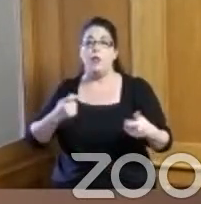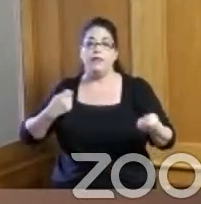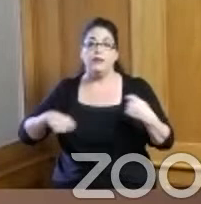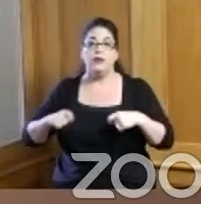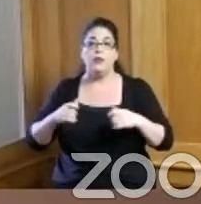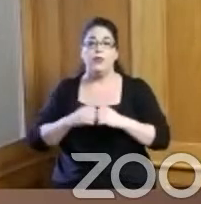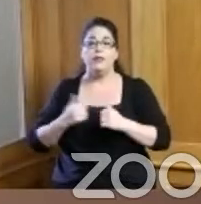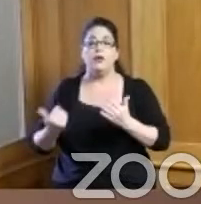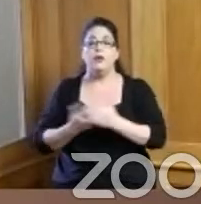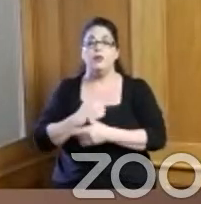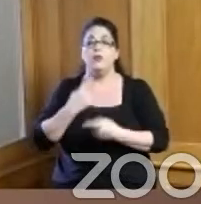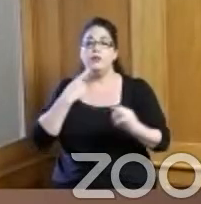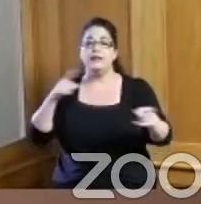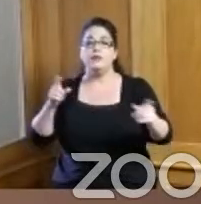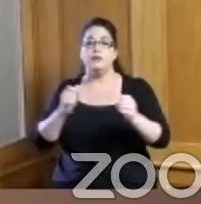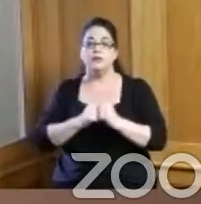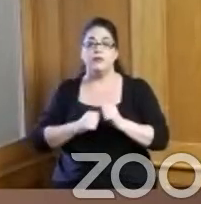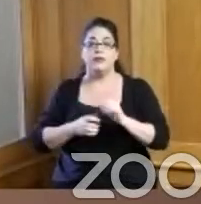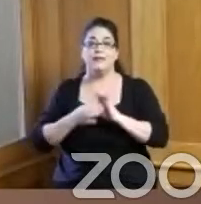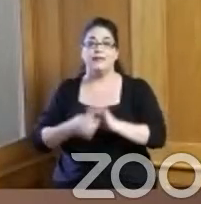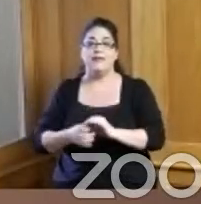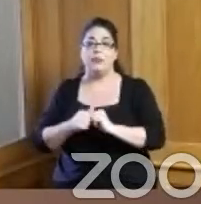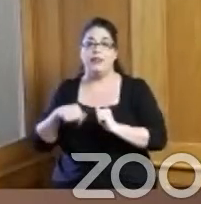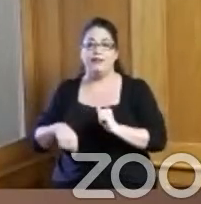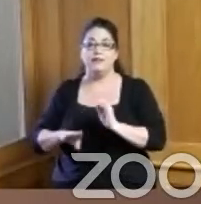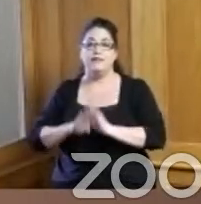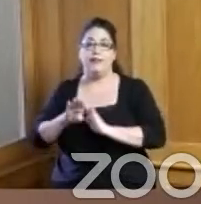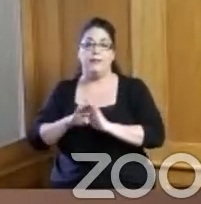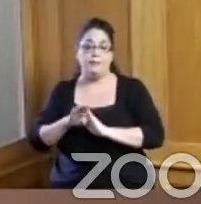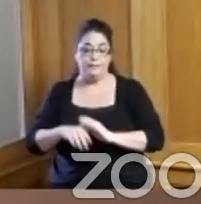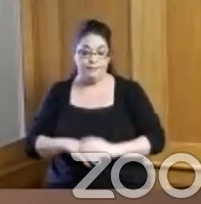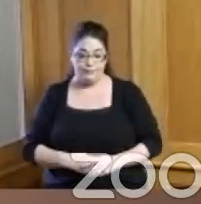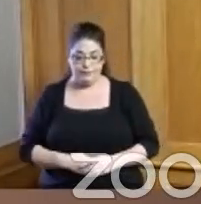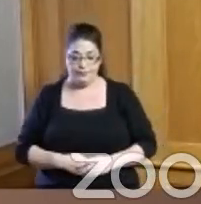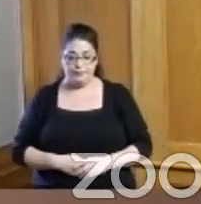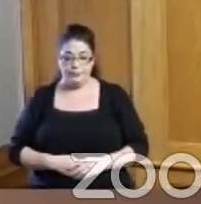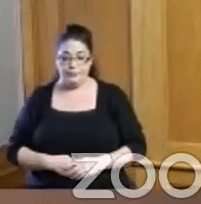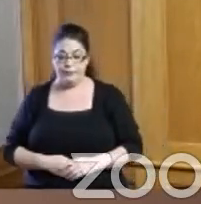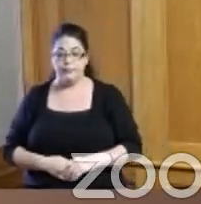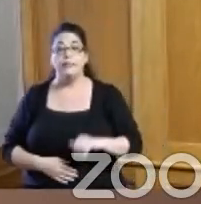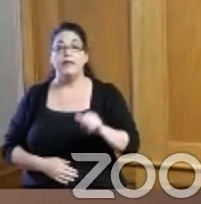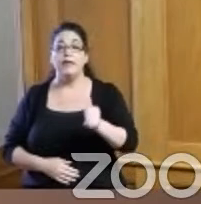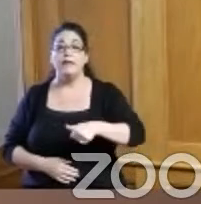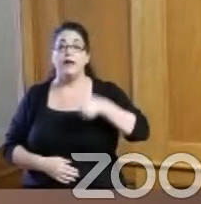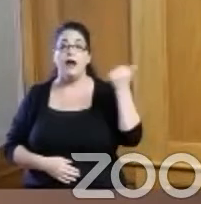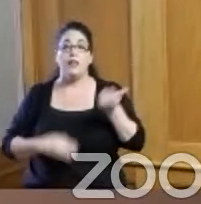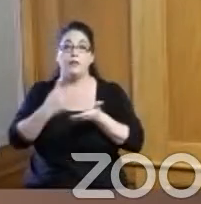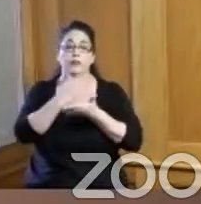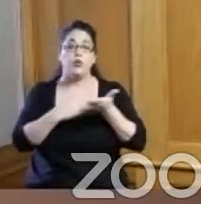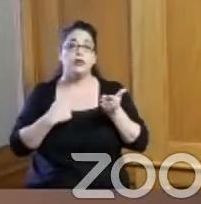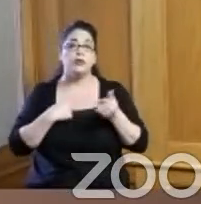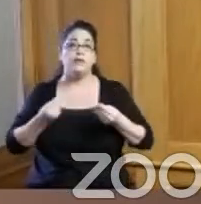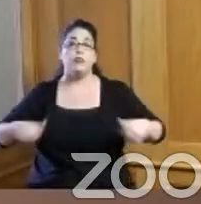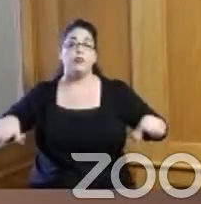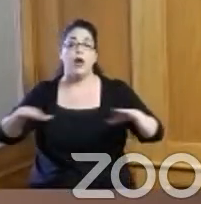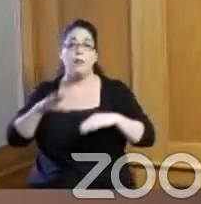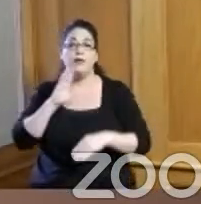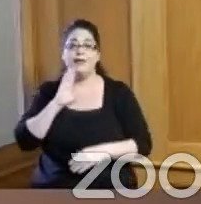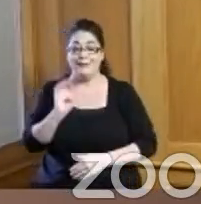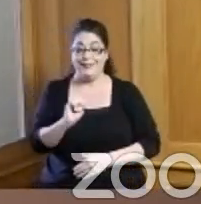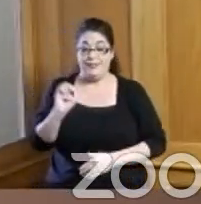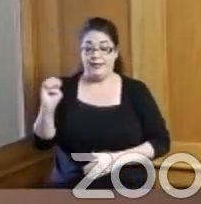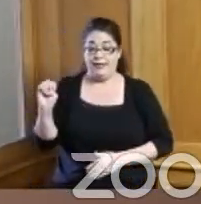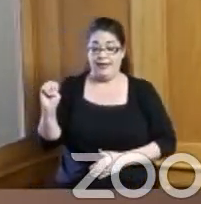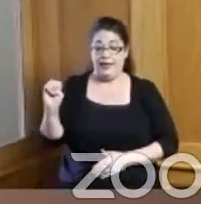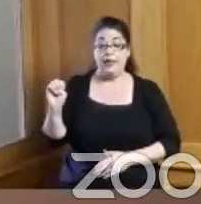that was specific to this development. And then this is the other portion of the property that it would be rezoned double D,